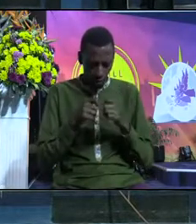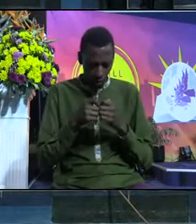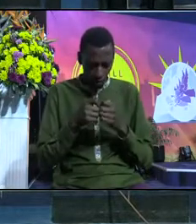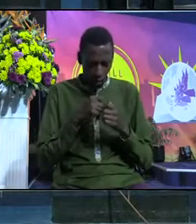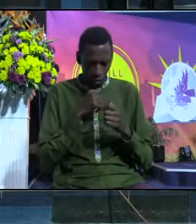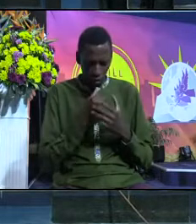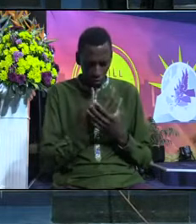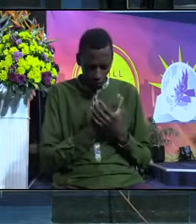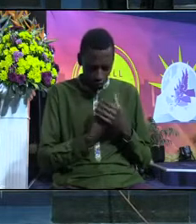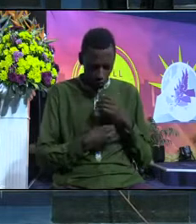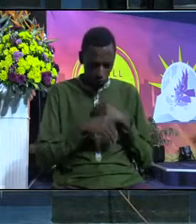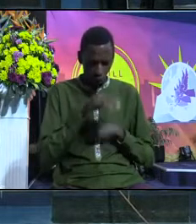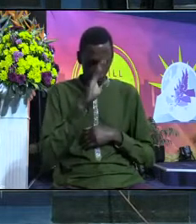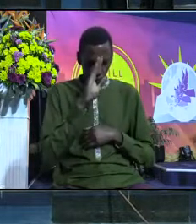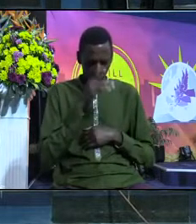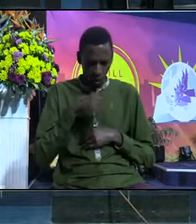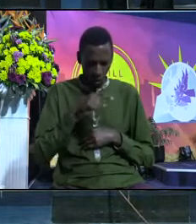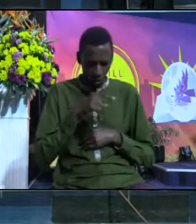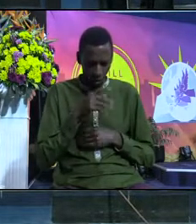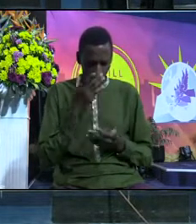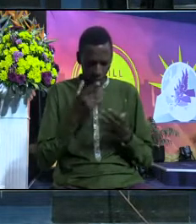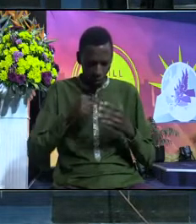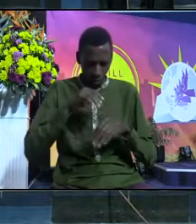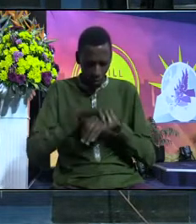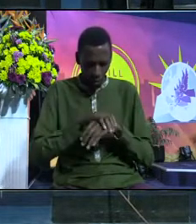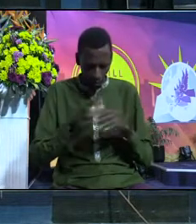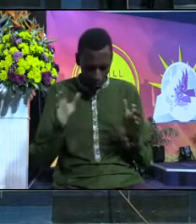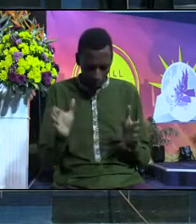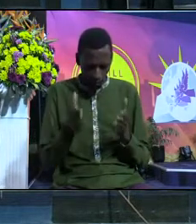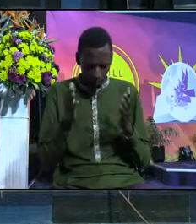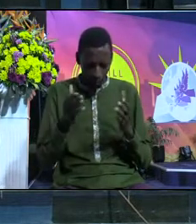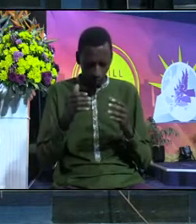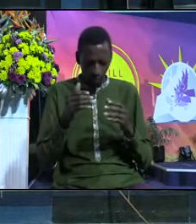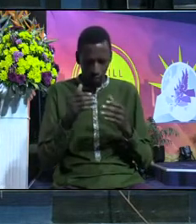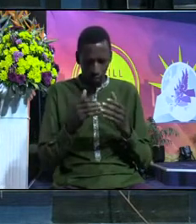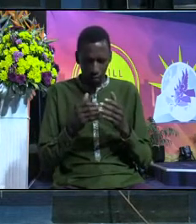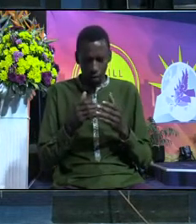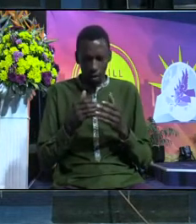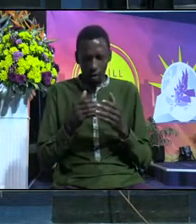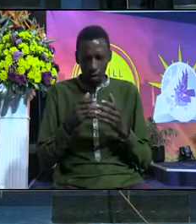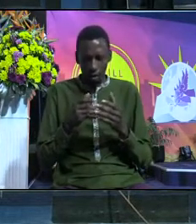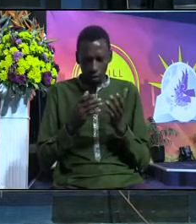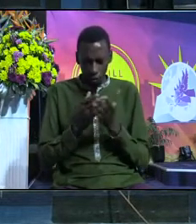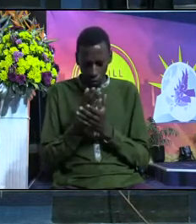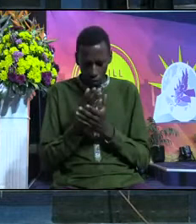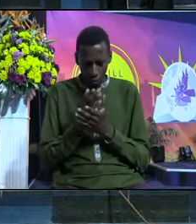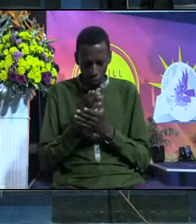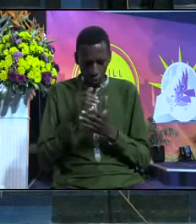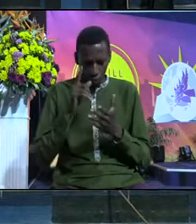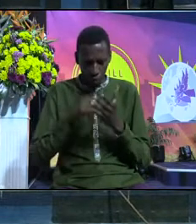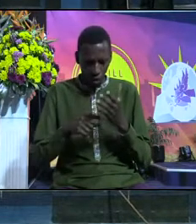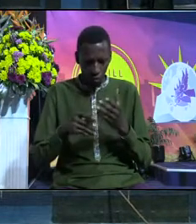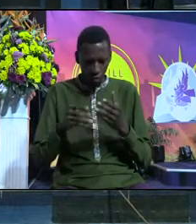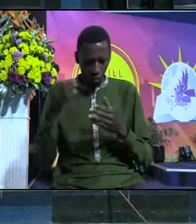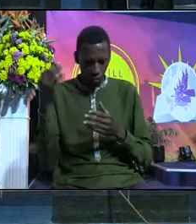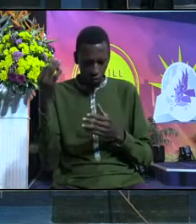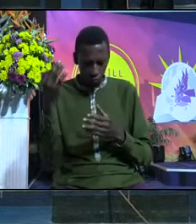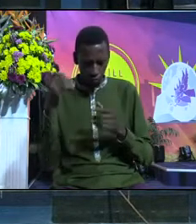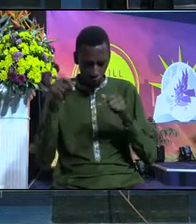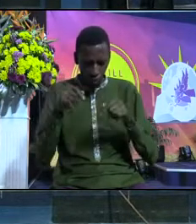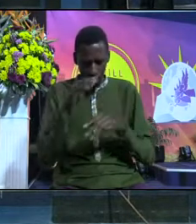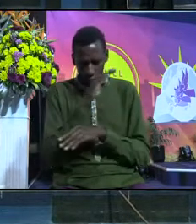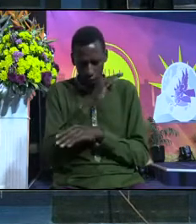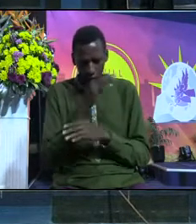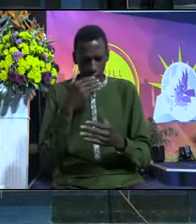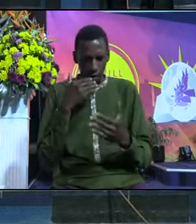not discourage us. May we find encouragement in the account that you've given us this evening. Thank you, Lord. May your name